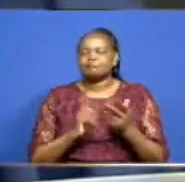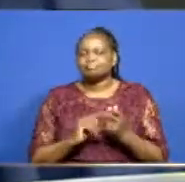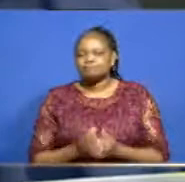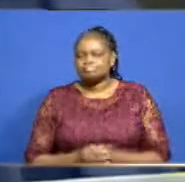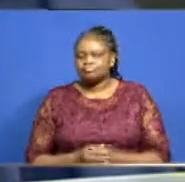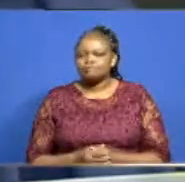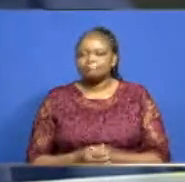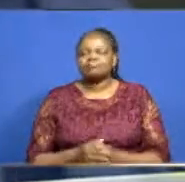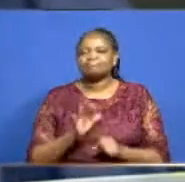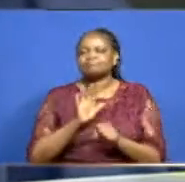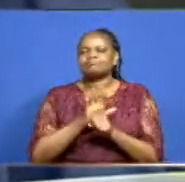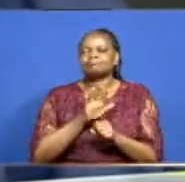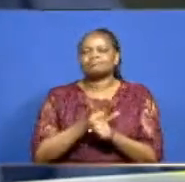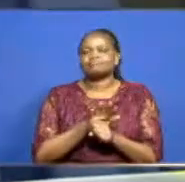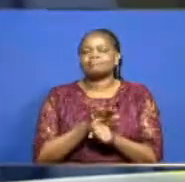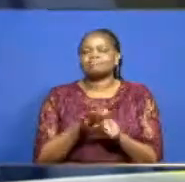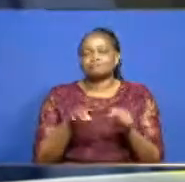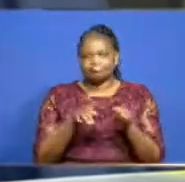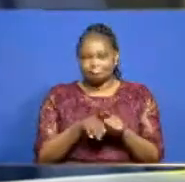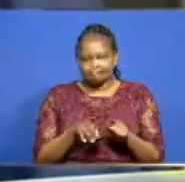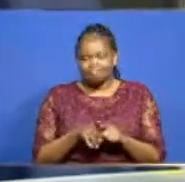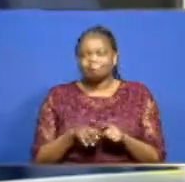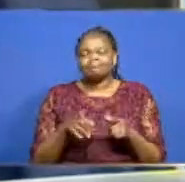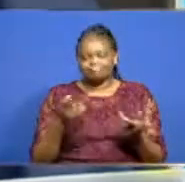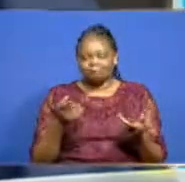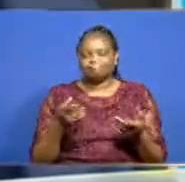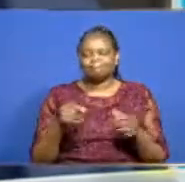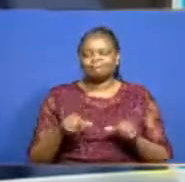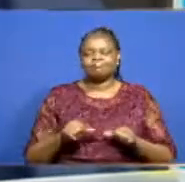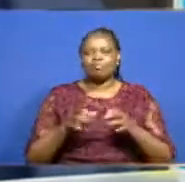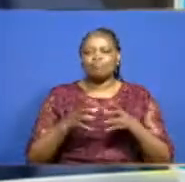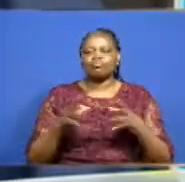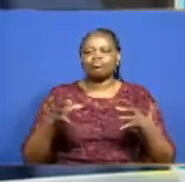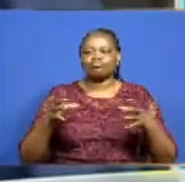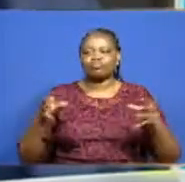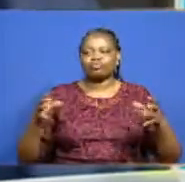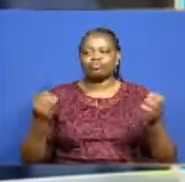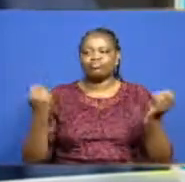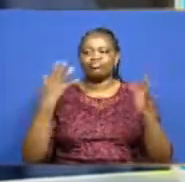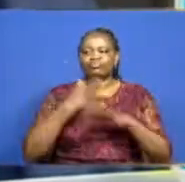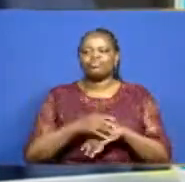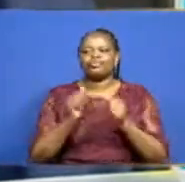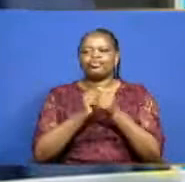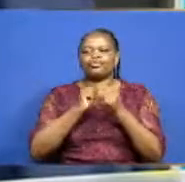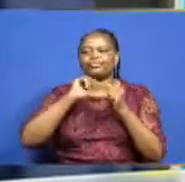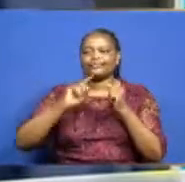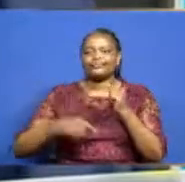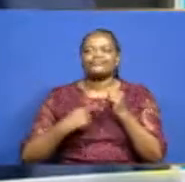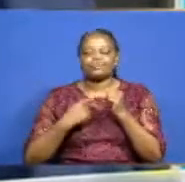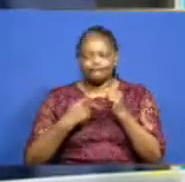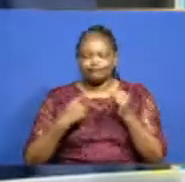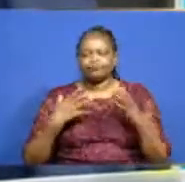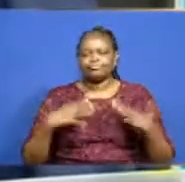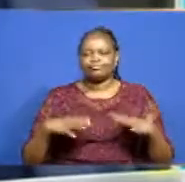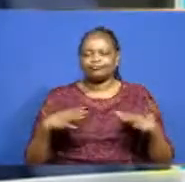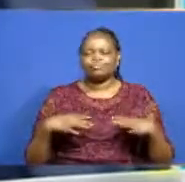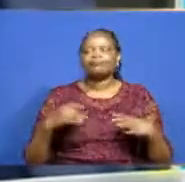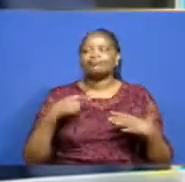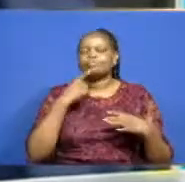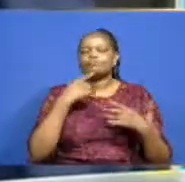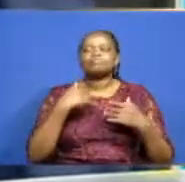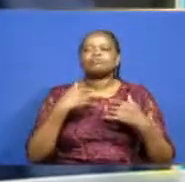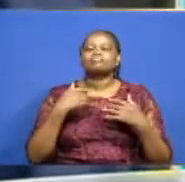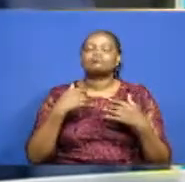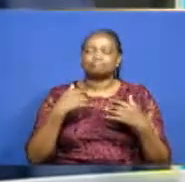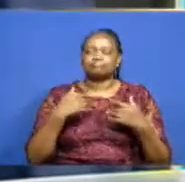of course, the numbers ought to have gone higher. We are past the 10,000 mark. Over 10,200 people